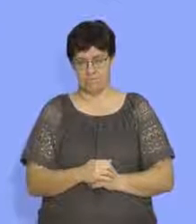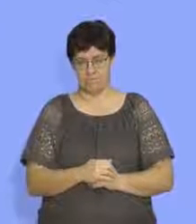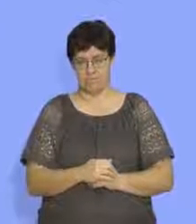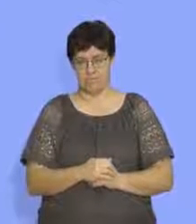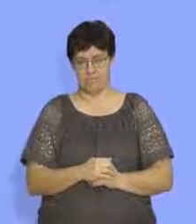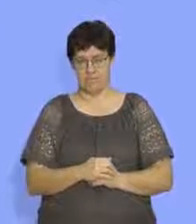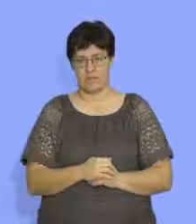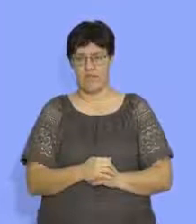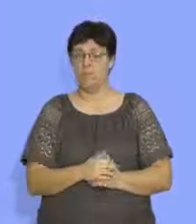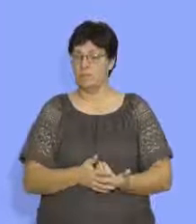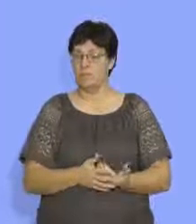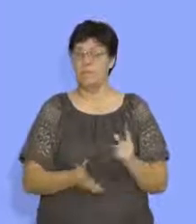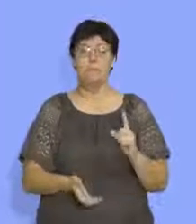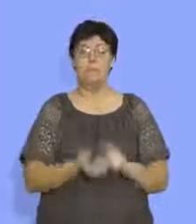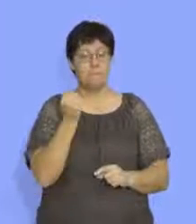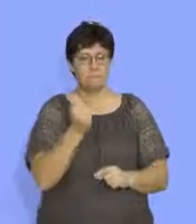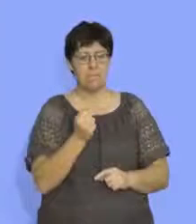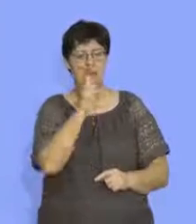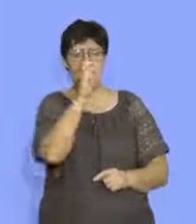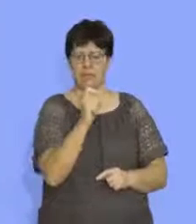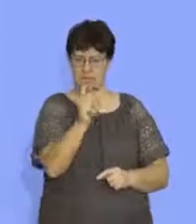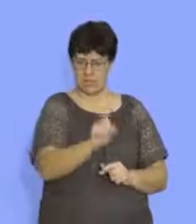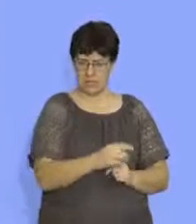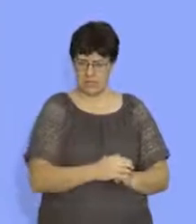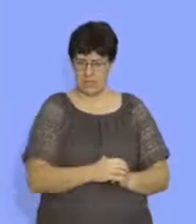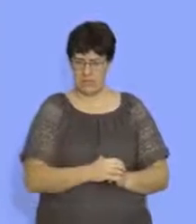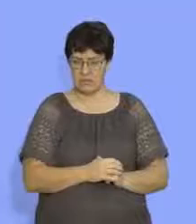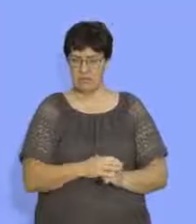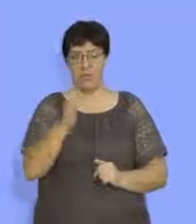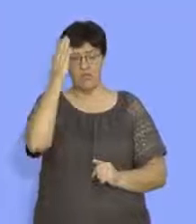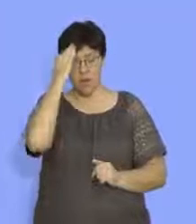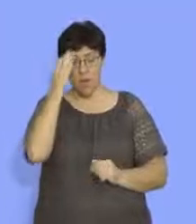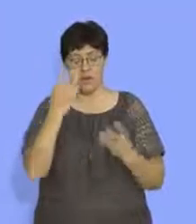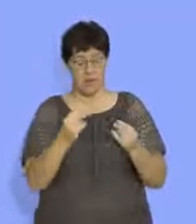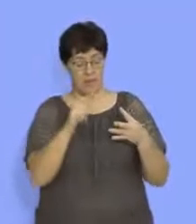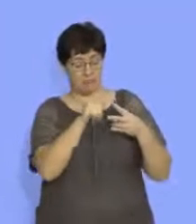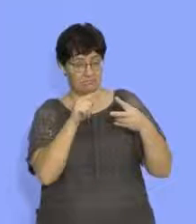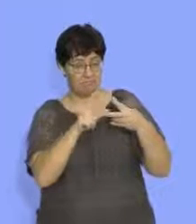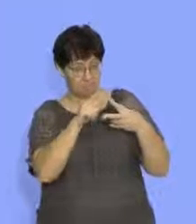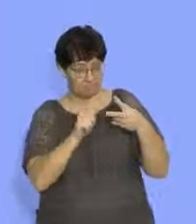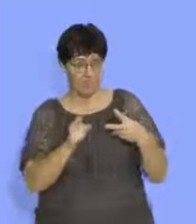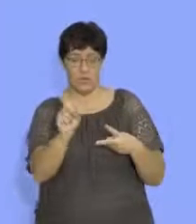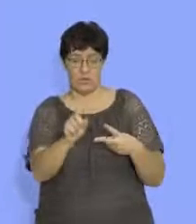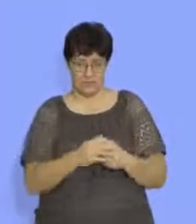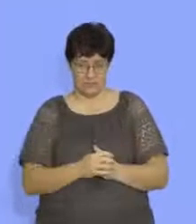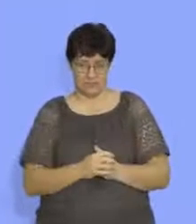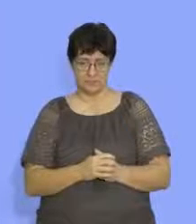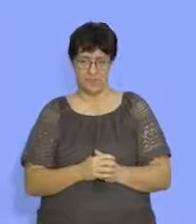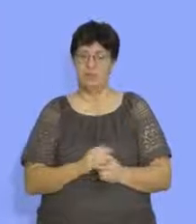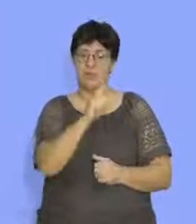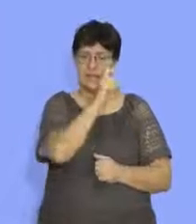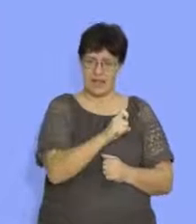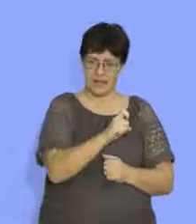3,306. Now I need to find what x is so that I know what my two numbers are. So this is actually going to